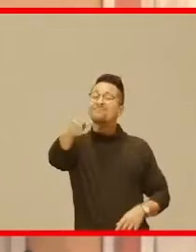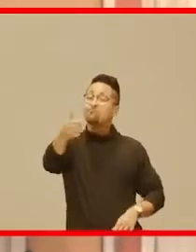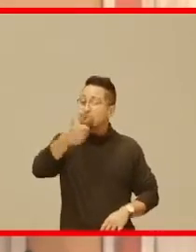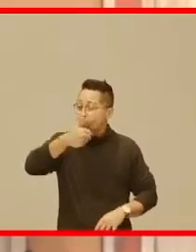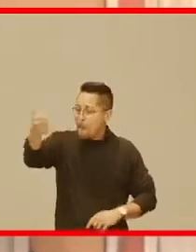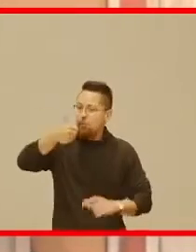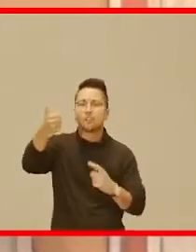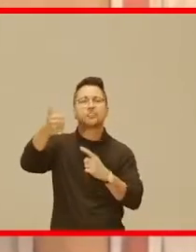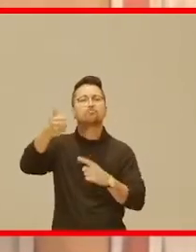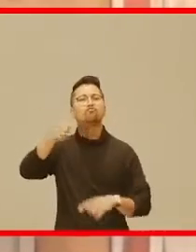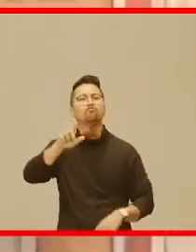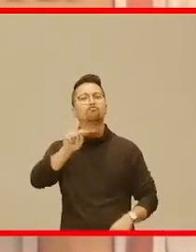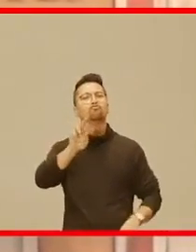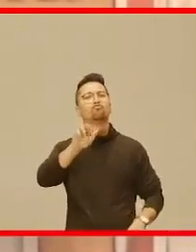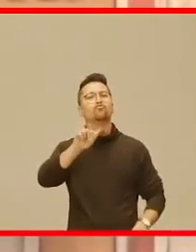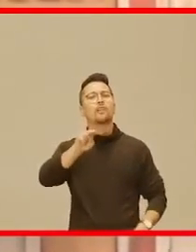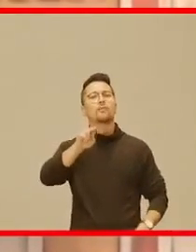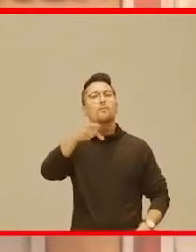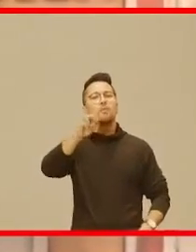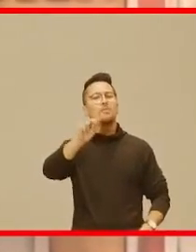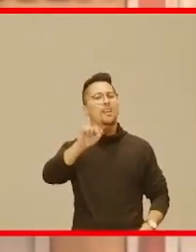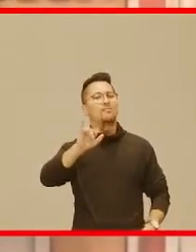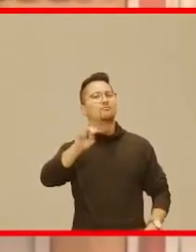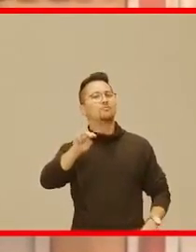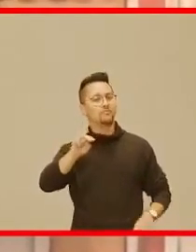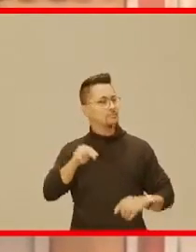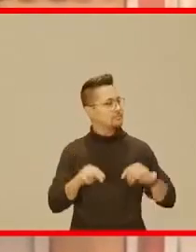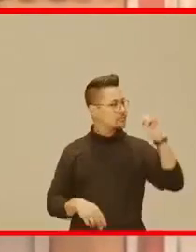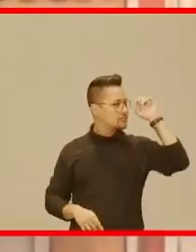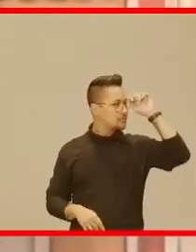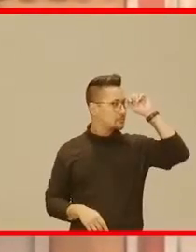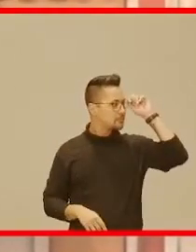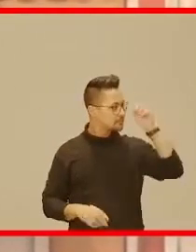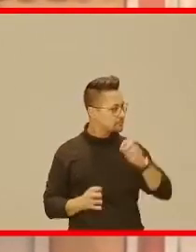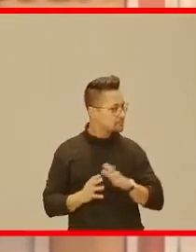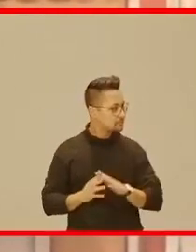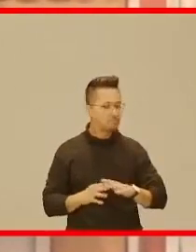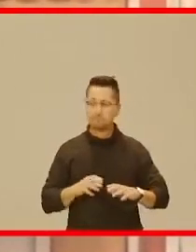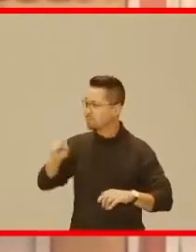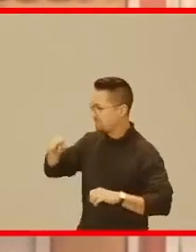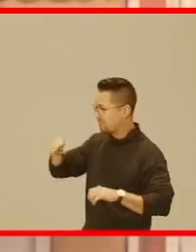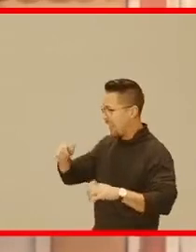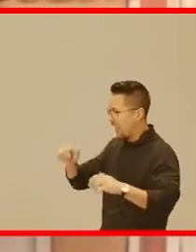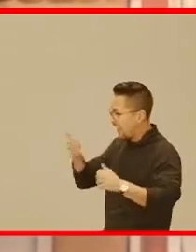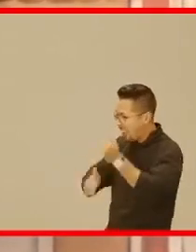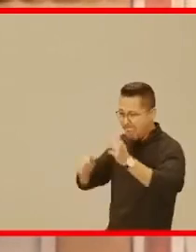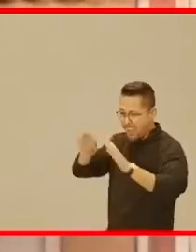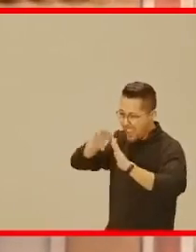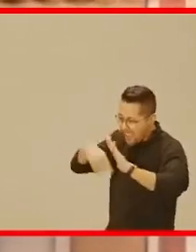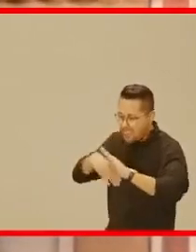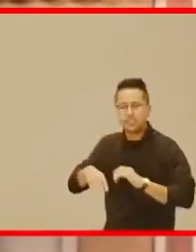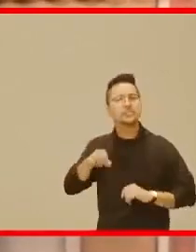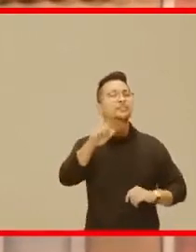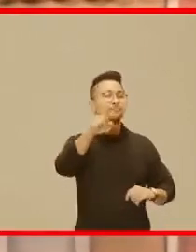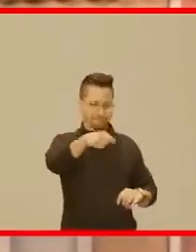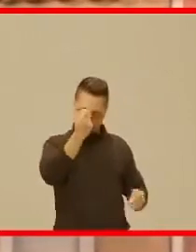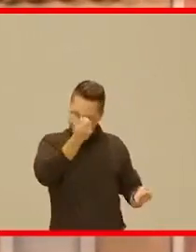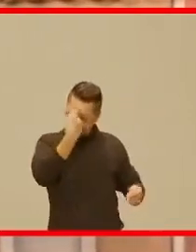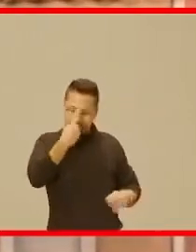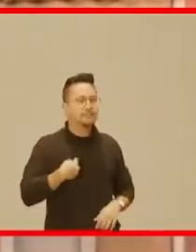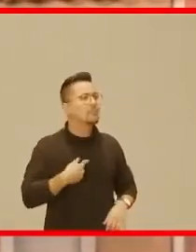Every time that. I need every hour. Yeah. Every half hour. I should say. Yeah. So who here has issues